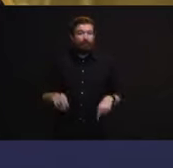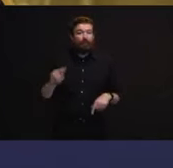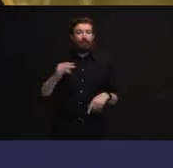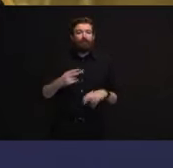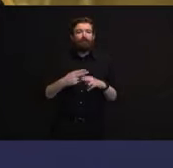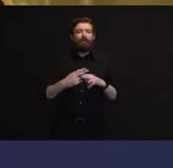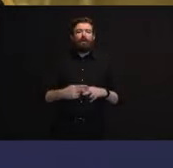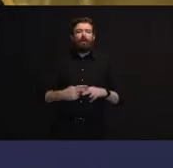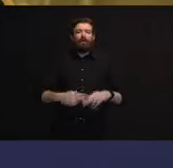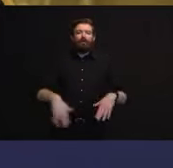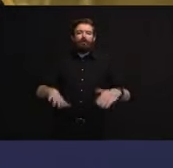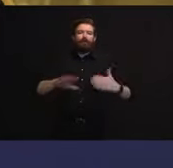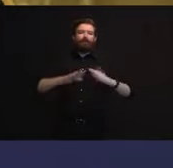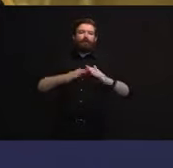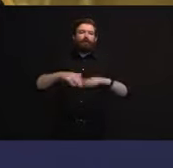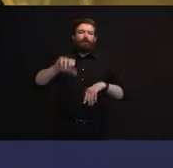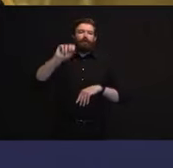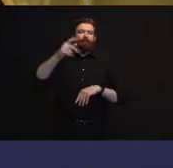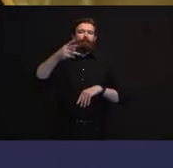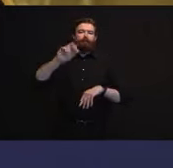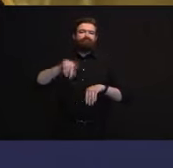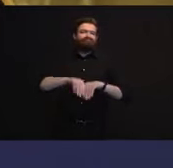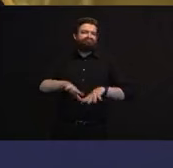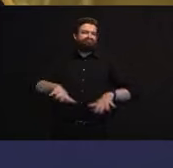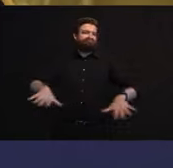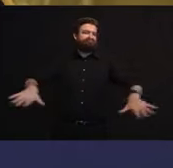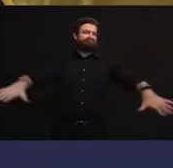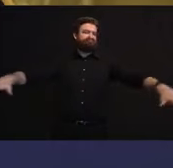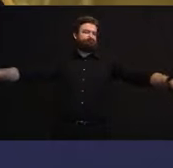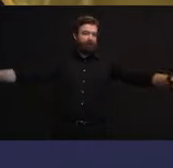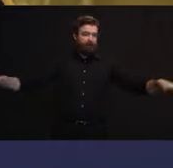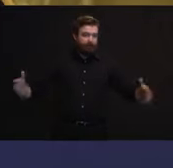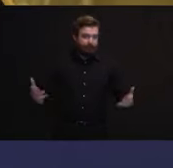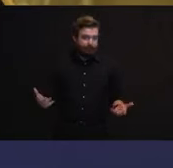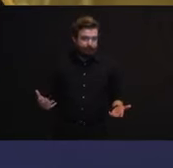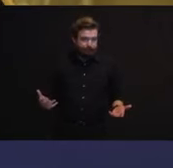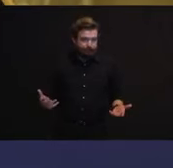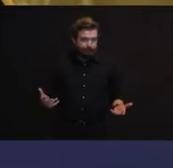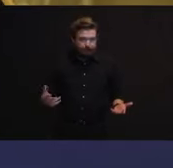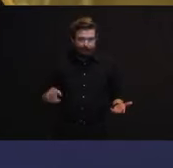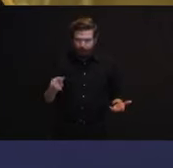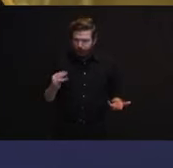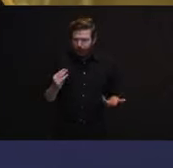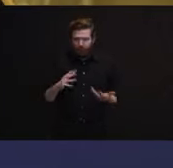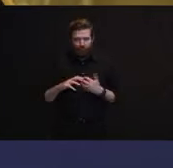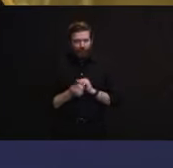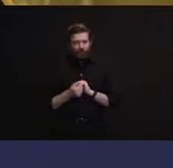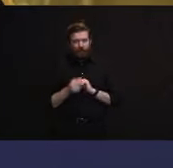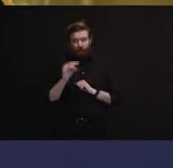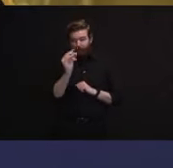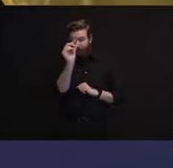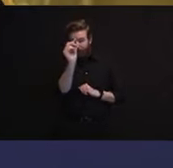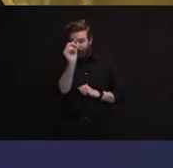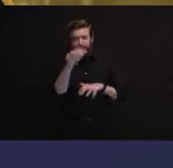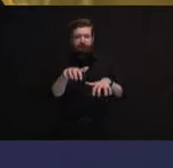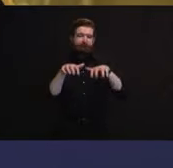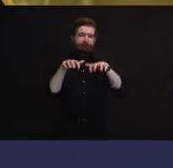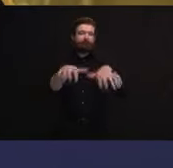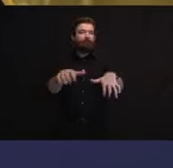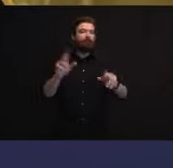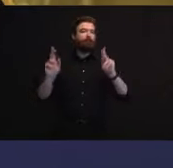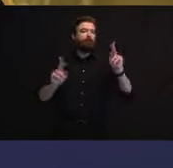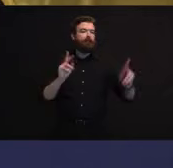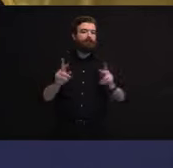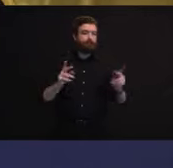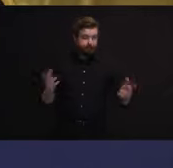is the big driver. Whether it's Hackensack Meridian's hospitals or the